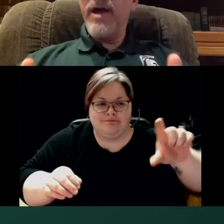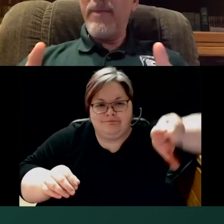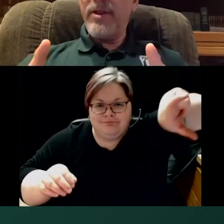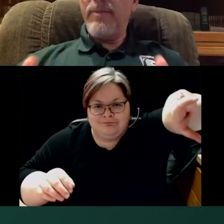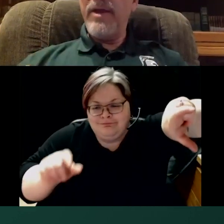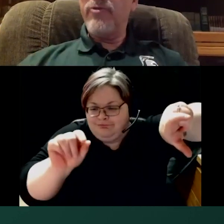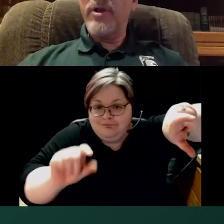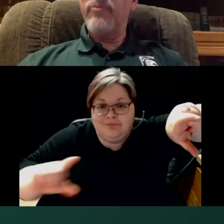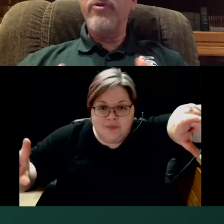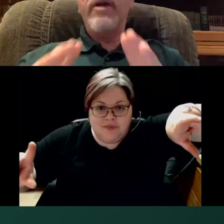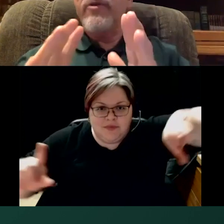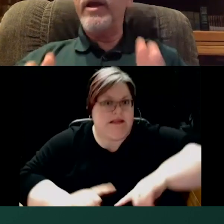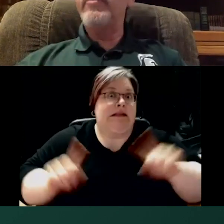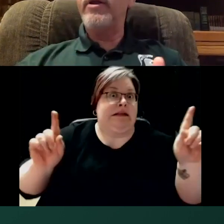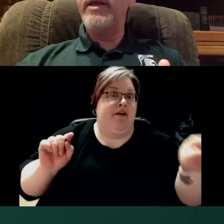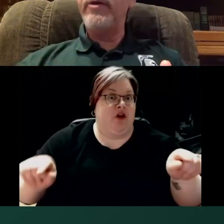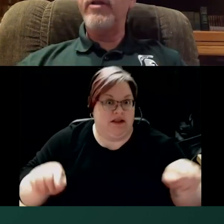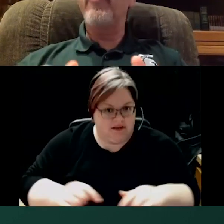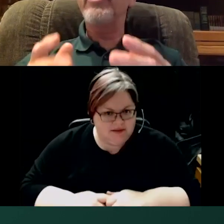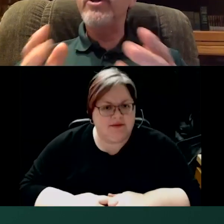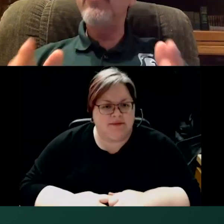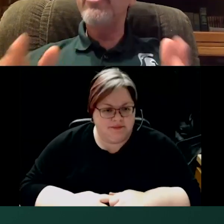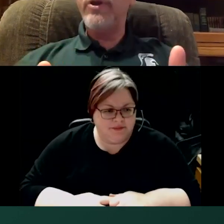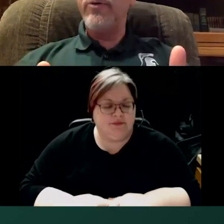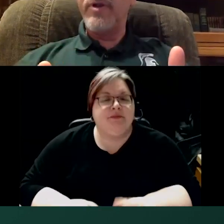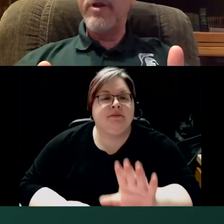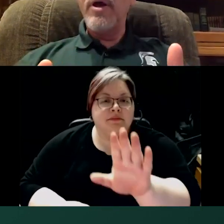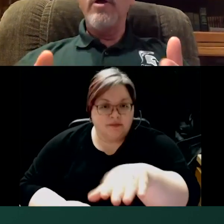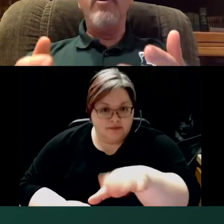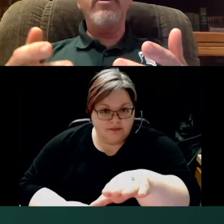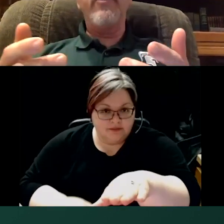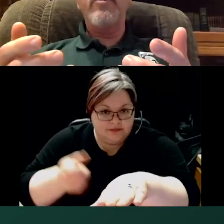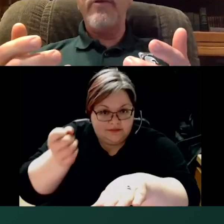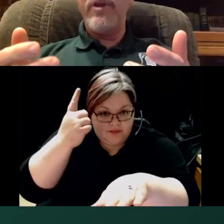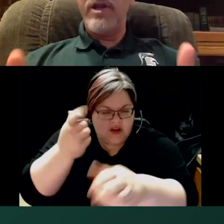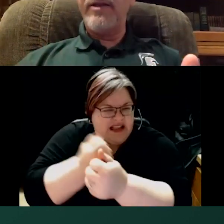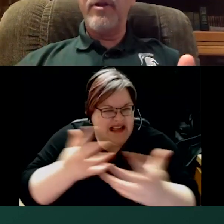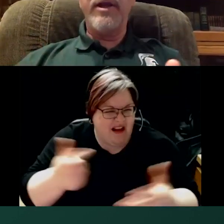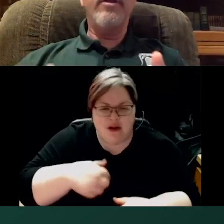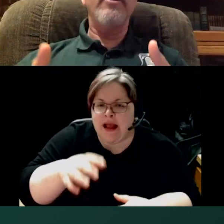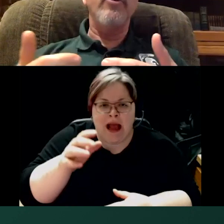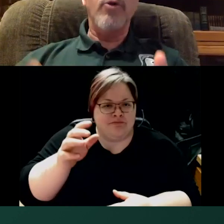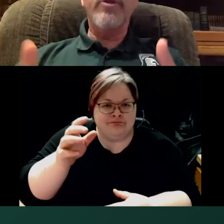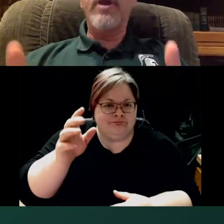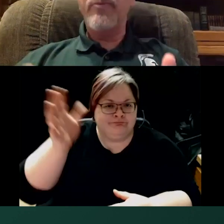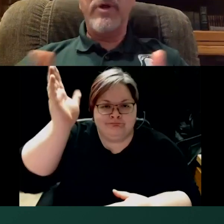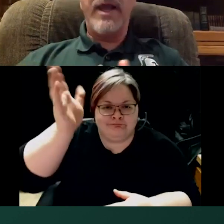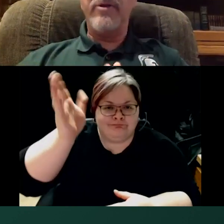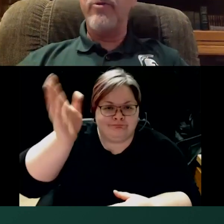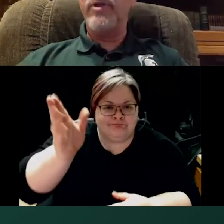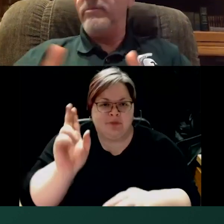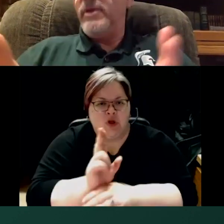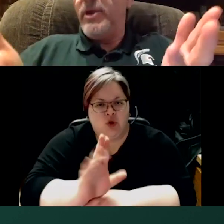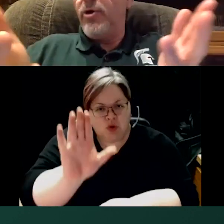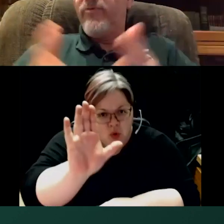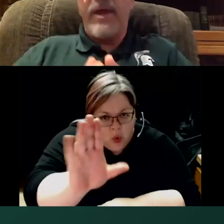But I made some major assumptions. Everything I'm telling you is for you to use. Those of us who live in the United States, in the north temperate